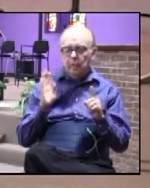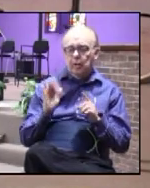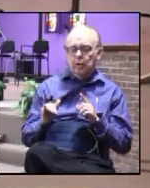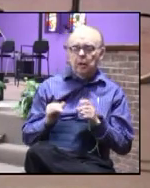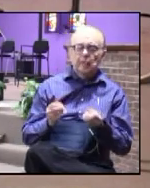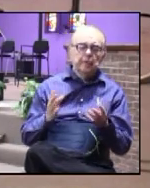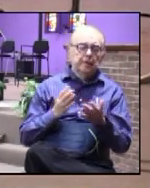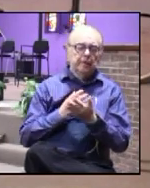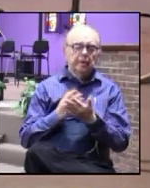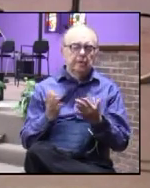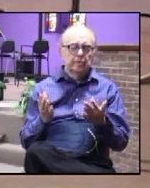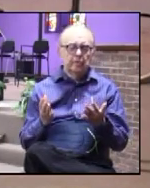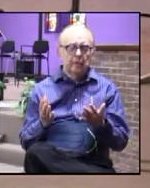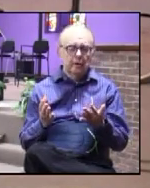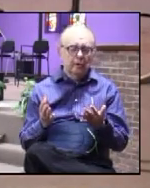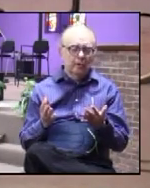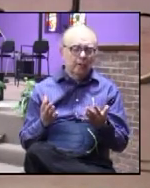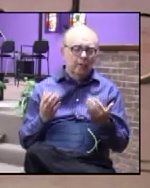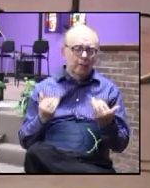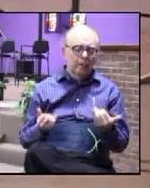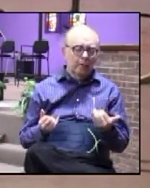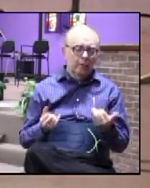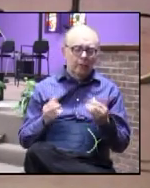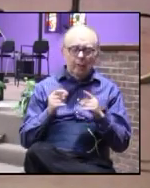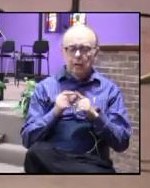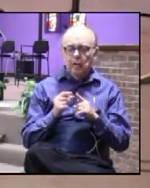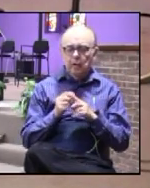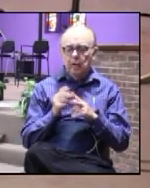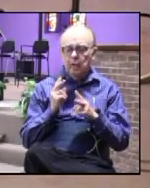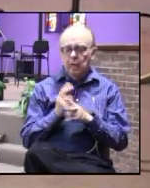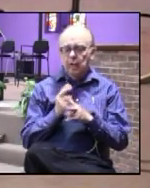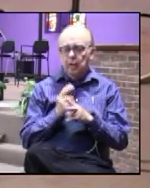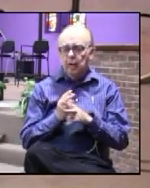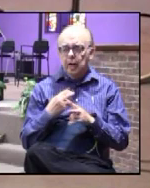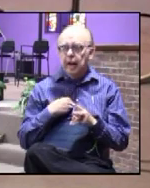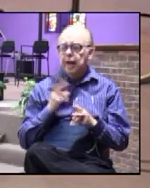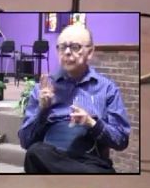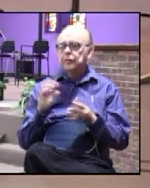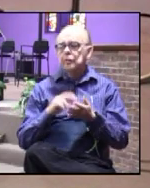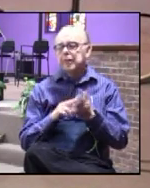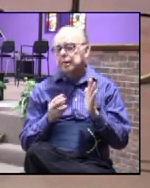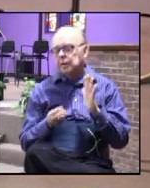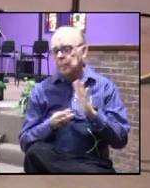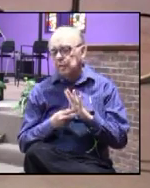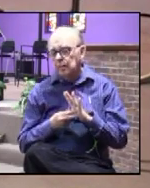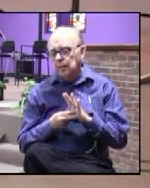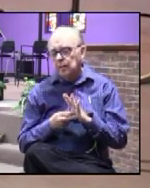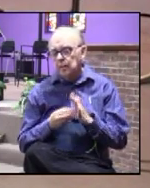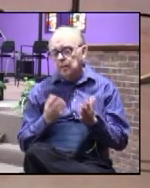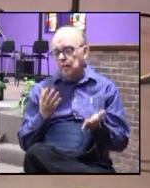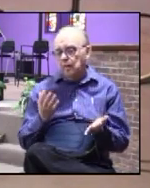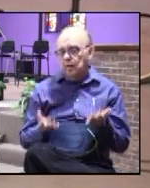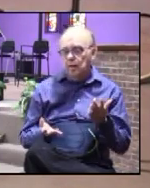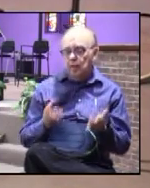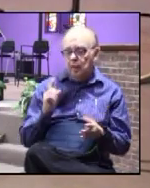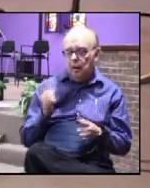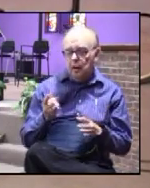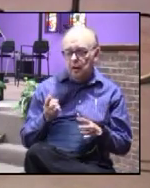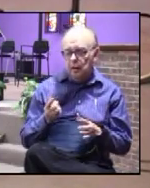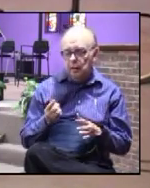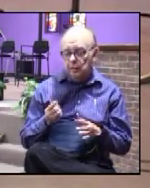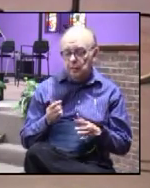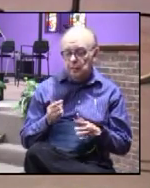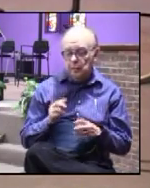many things. Now, this word careful has two meanings here. It can be one, to be